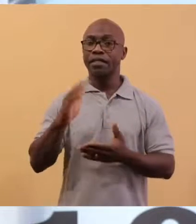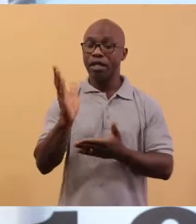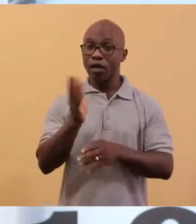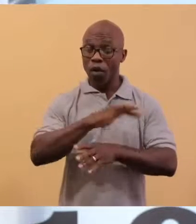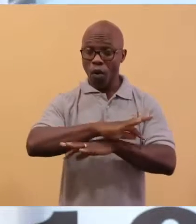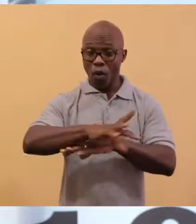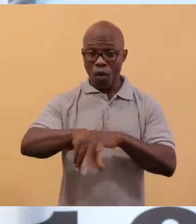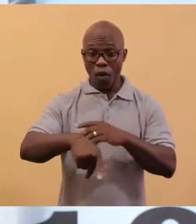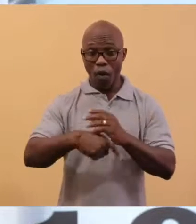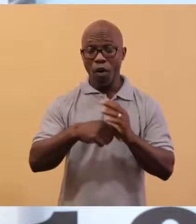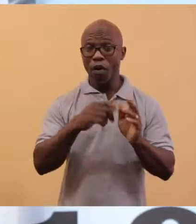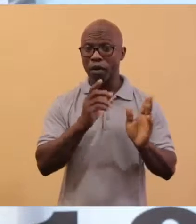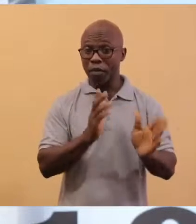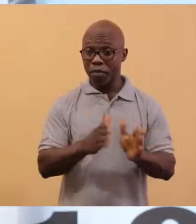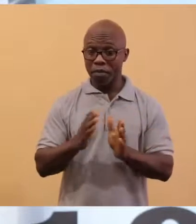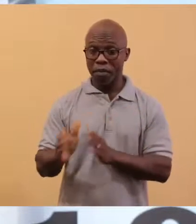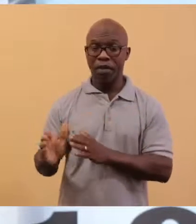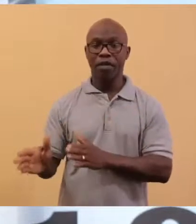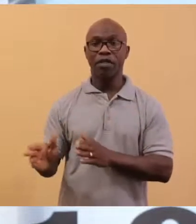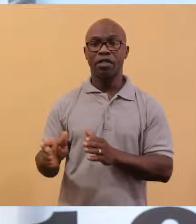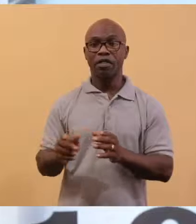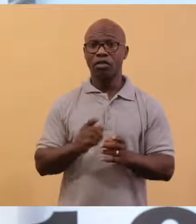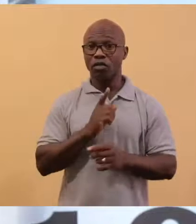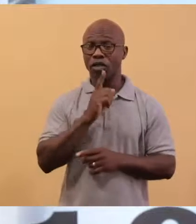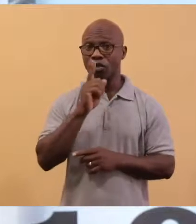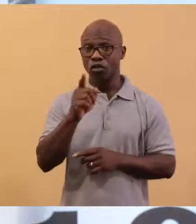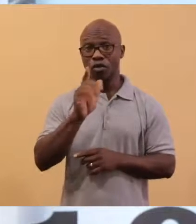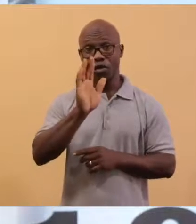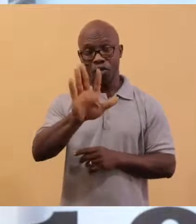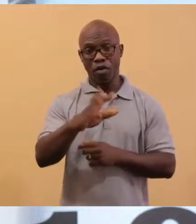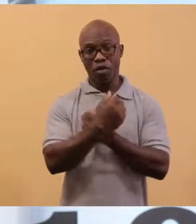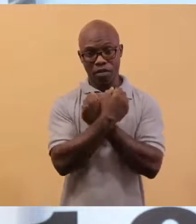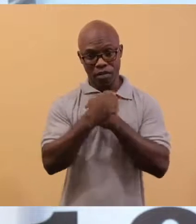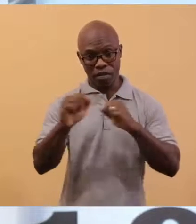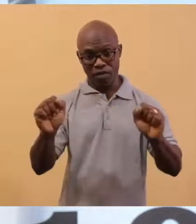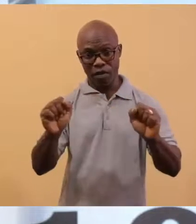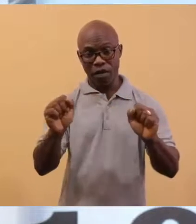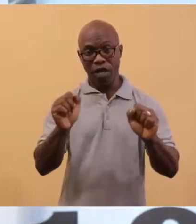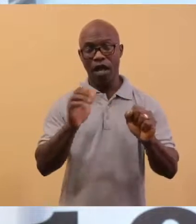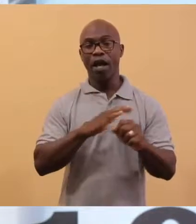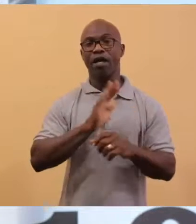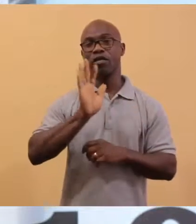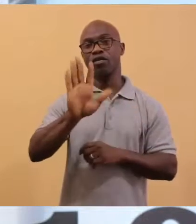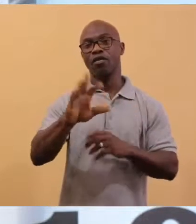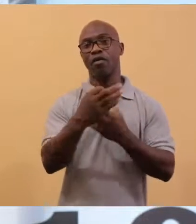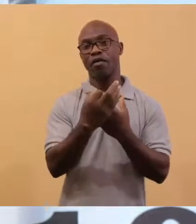all necessary precautions to ensure your safety and that of your